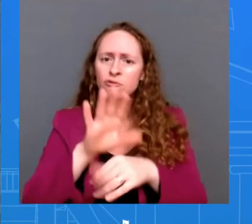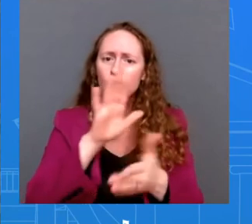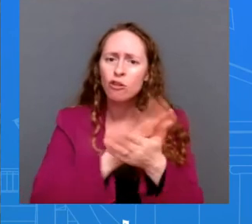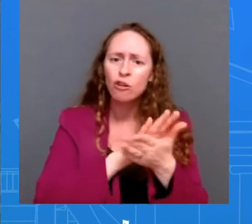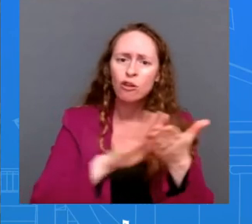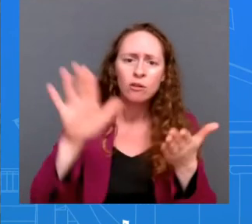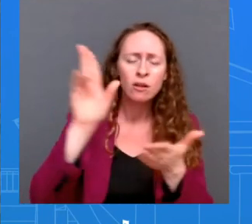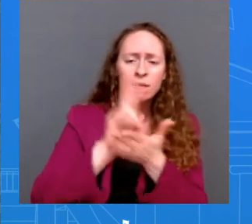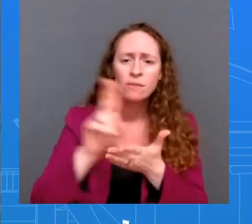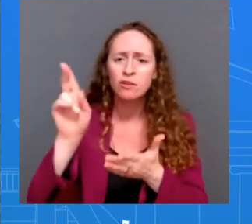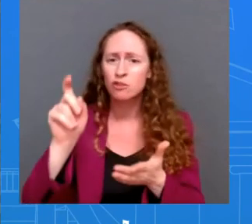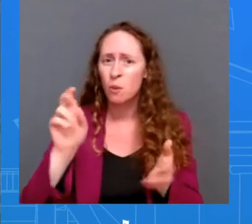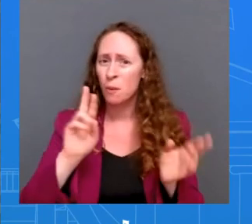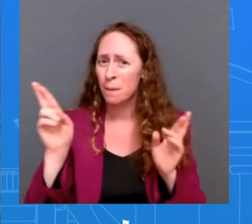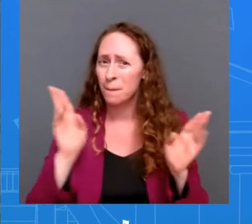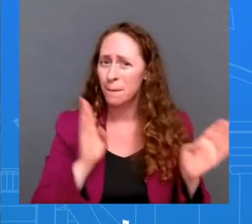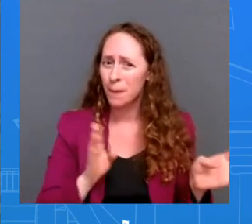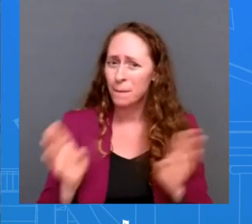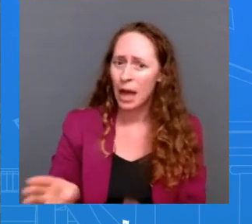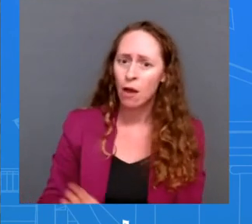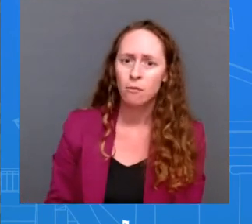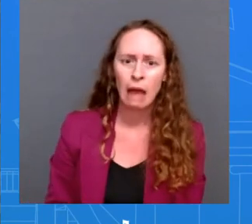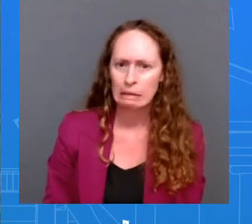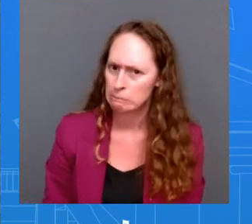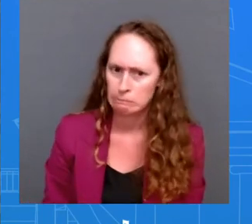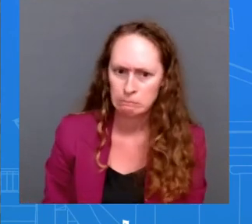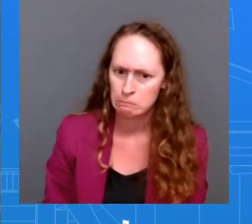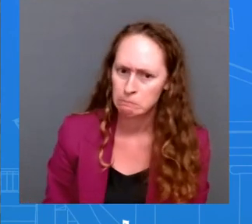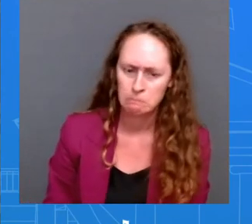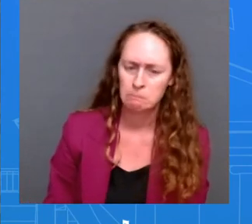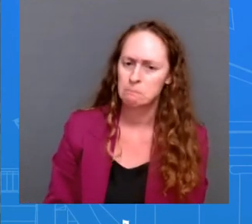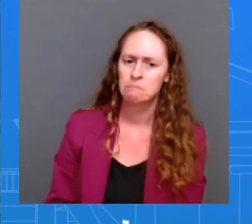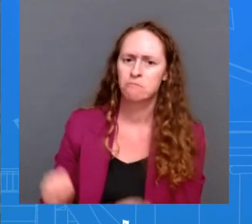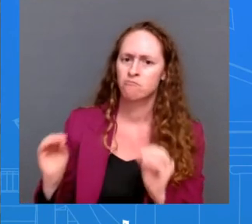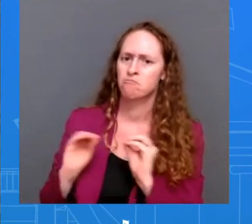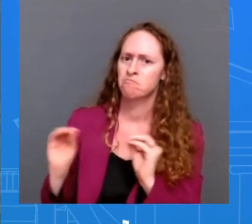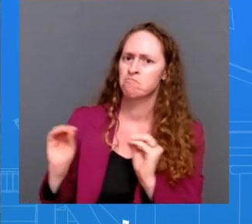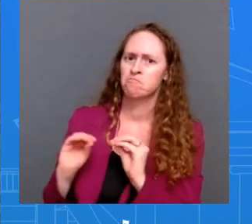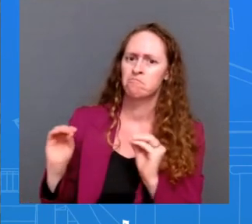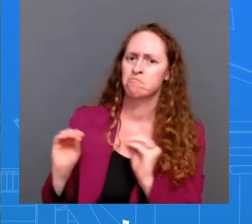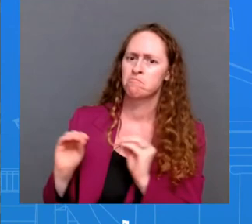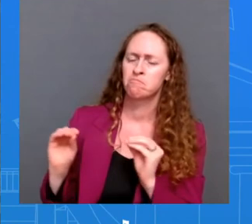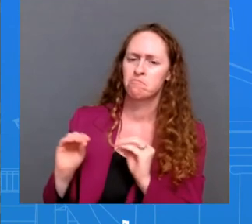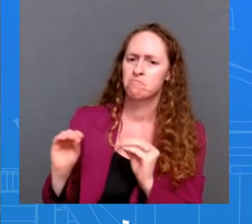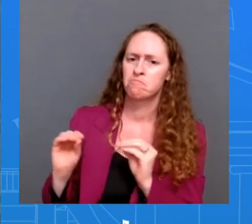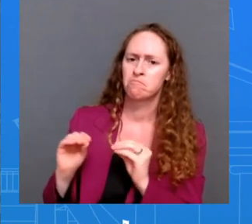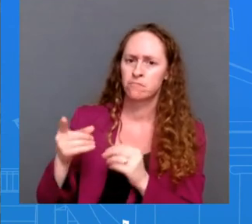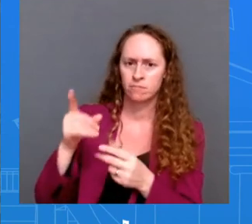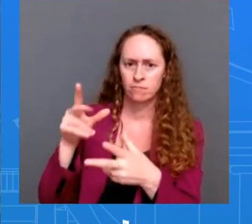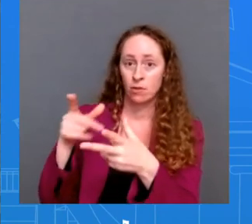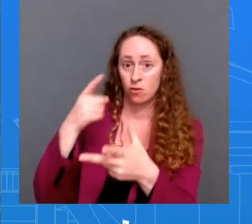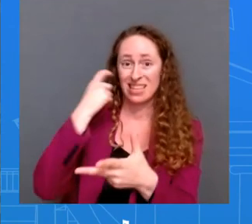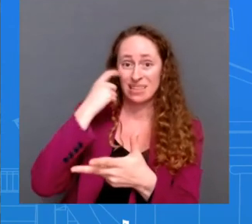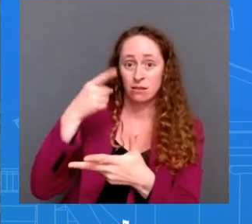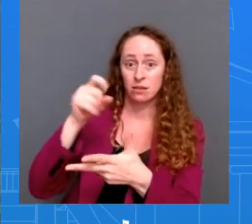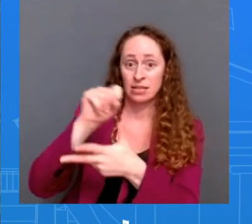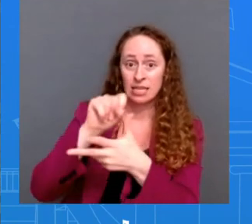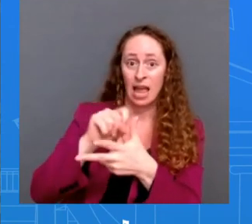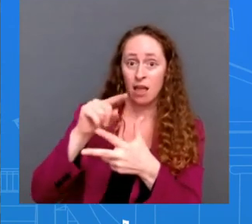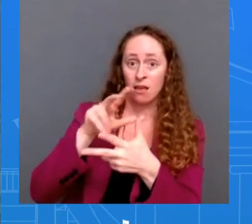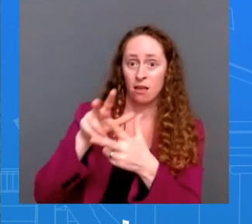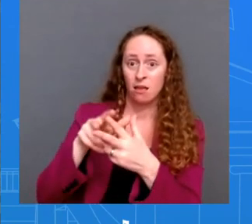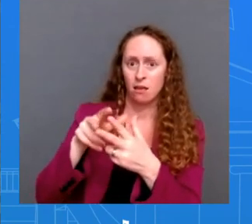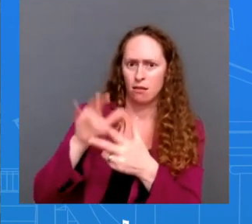the state specifically. You talked about California, you talked about New York, having their own state of emergency. I'm sure they have plans